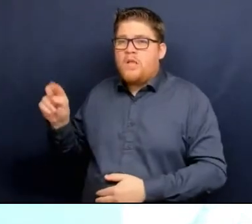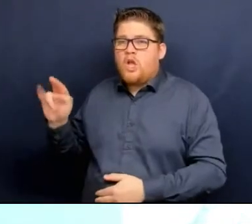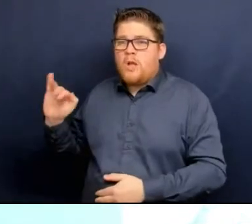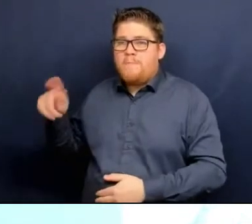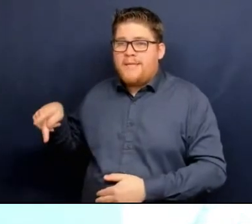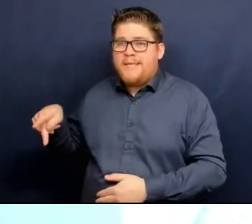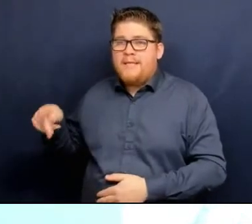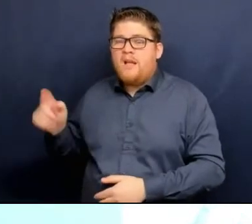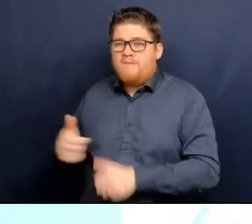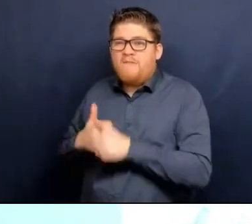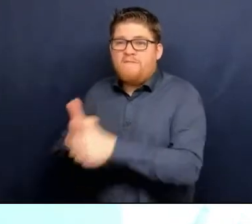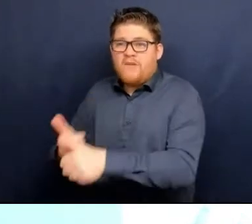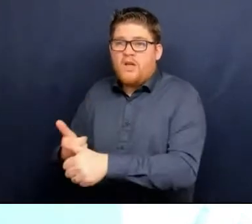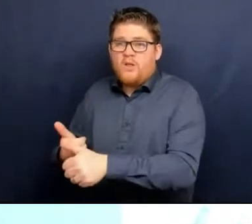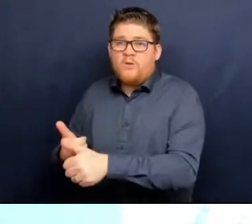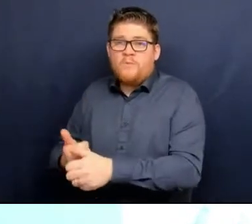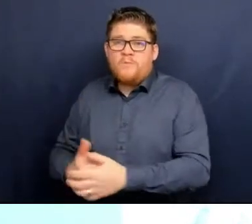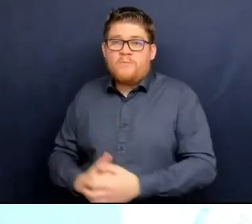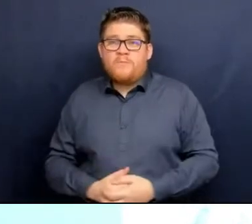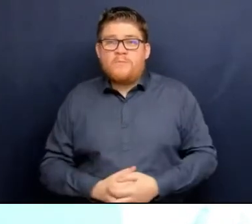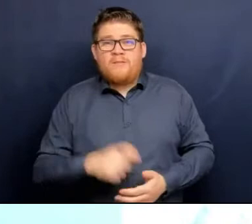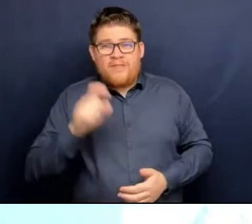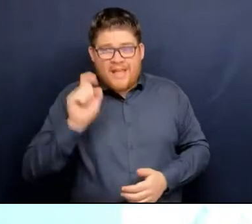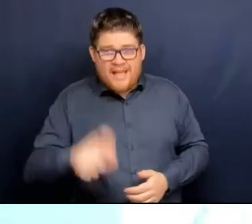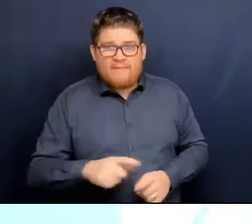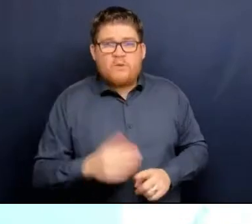aware of it. And I think